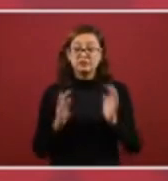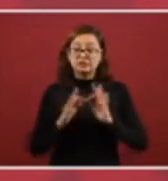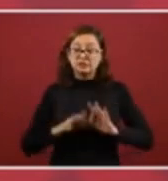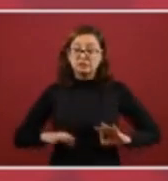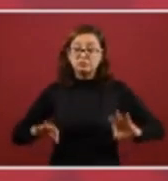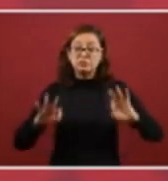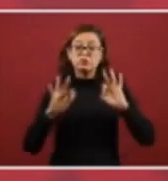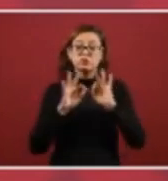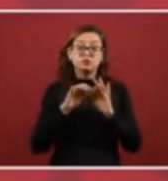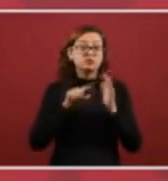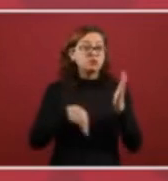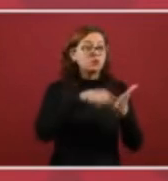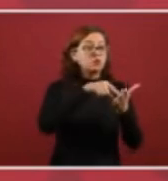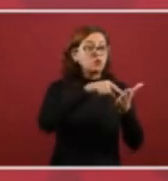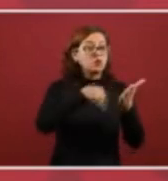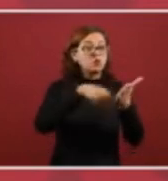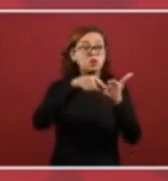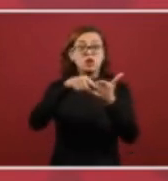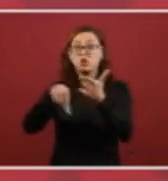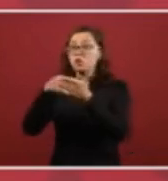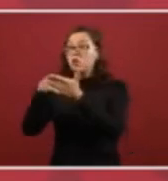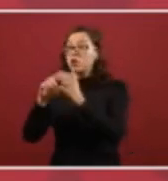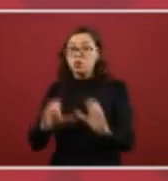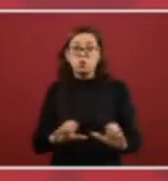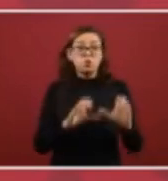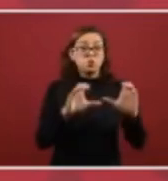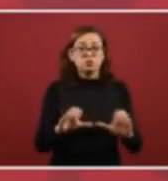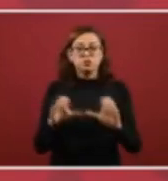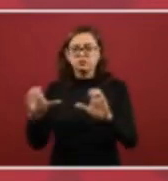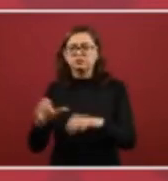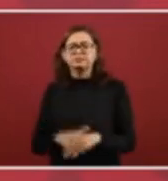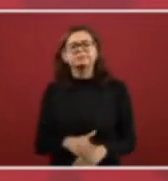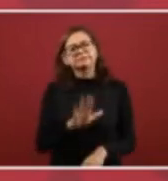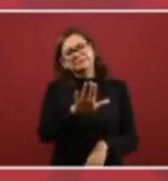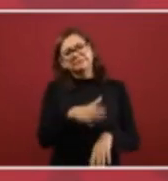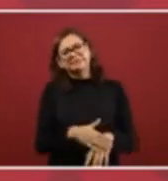we have to take care of all these spaces.